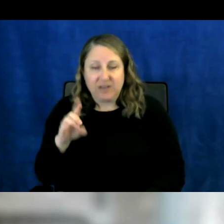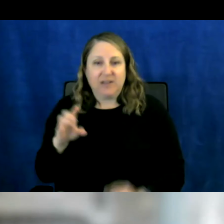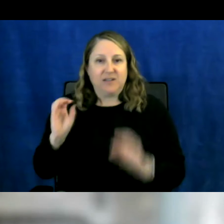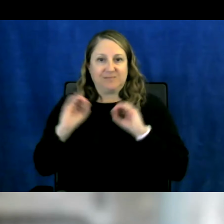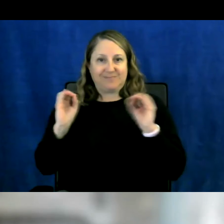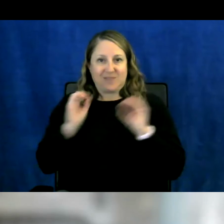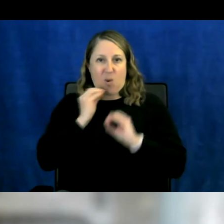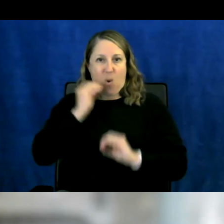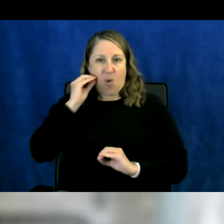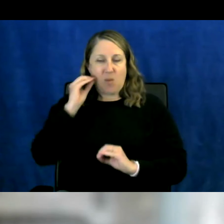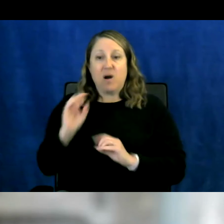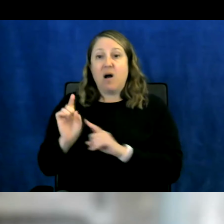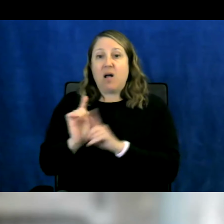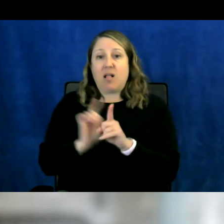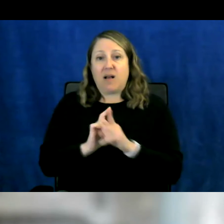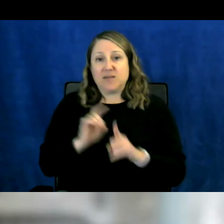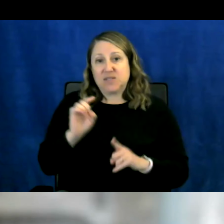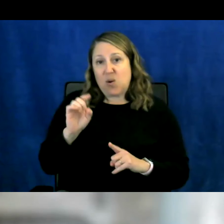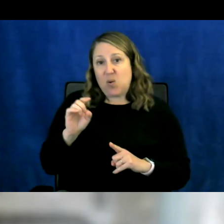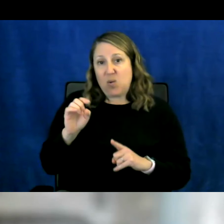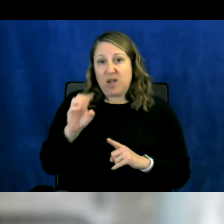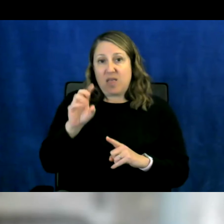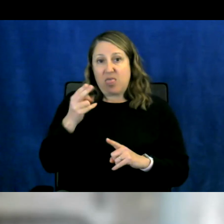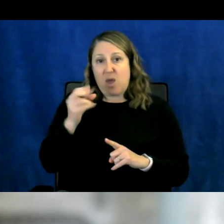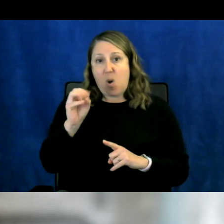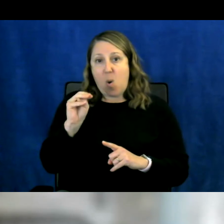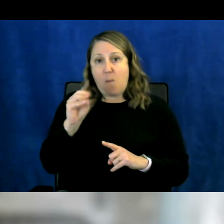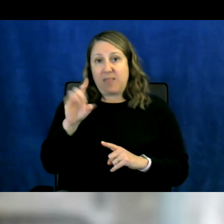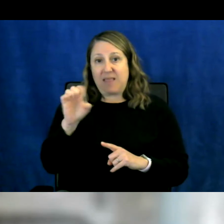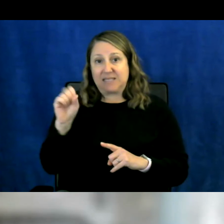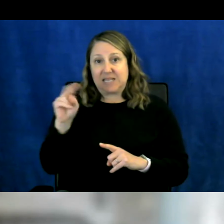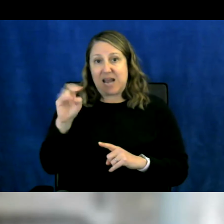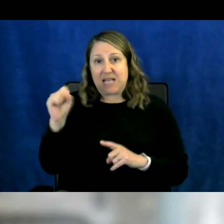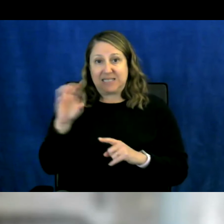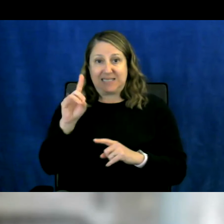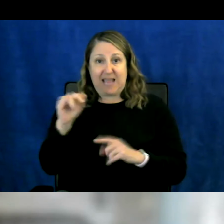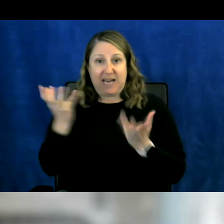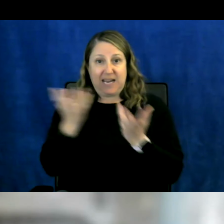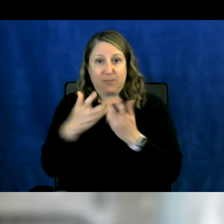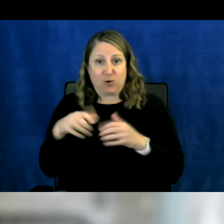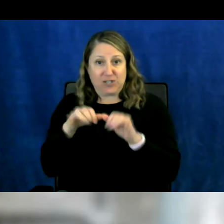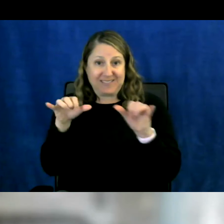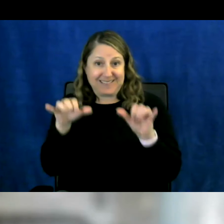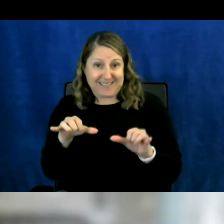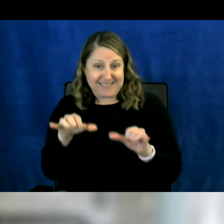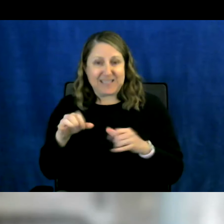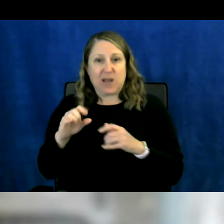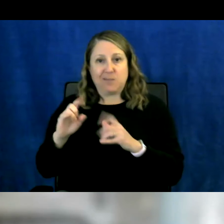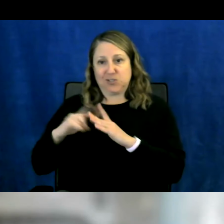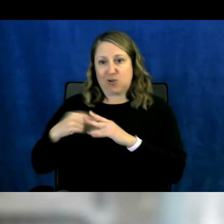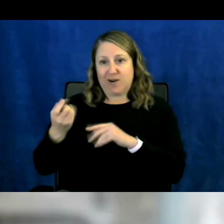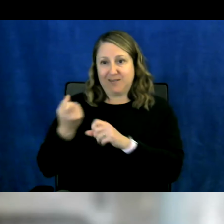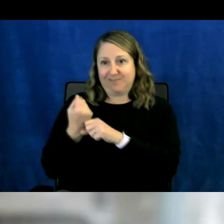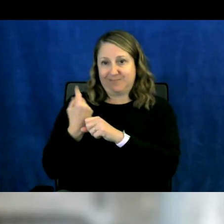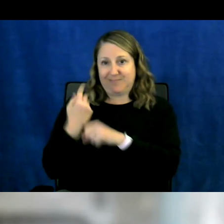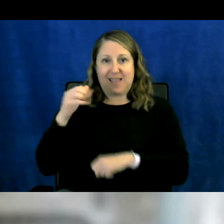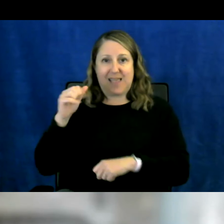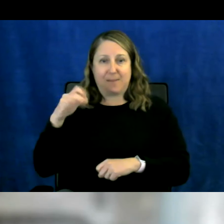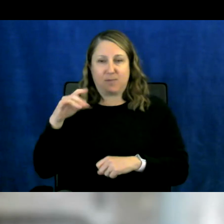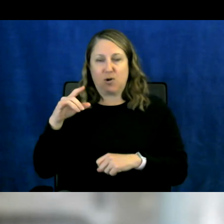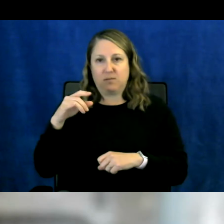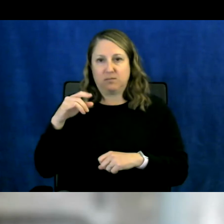Data Integration System, launched by Cal-ICH last April to provide a comprehensive view of the state's homelessness